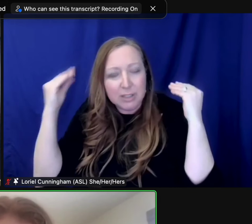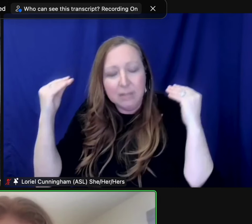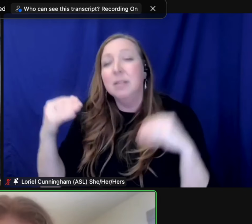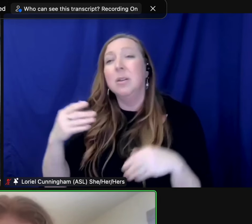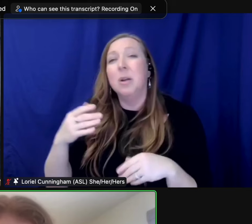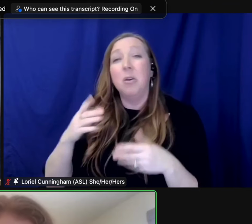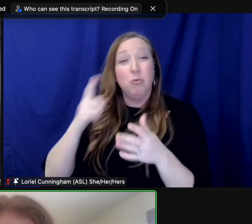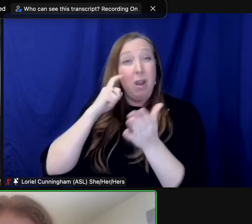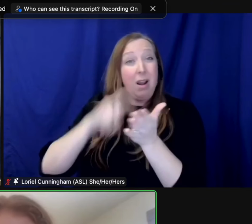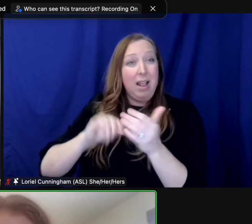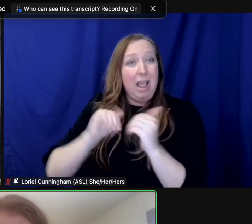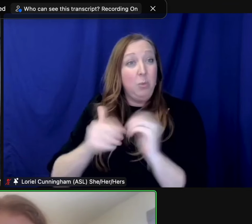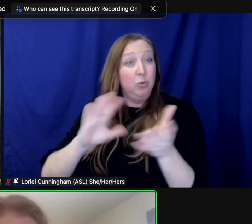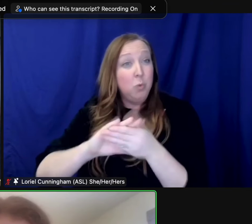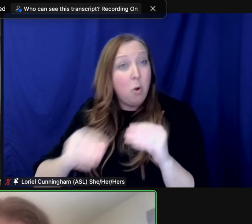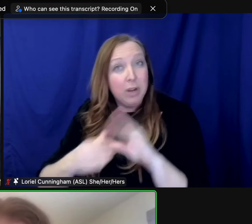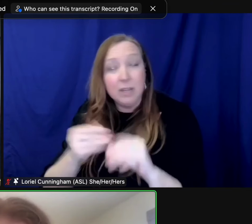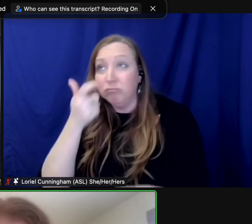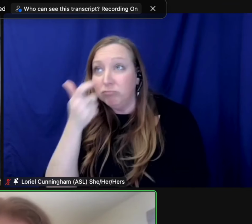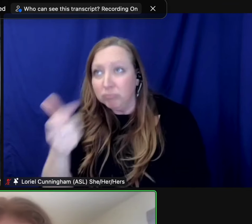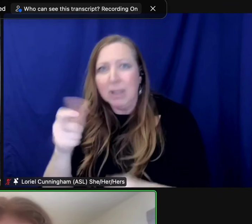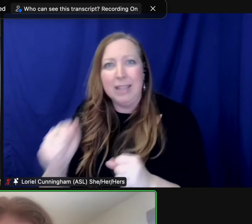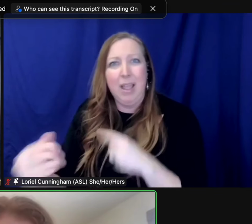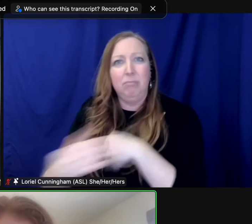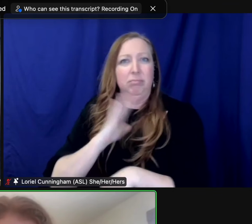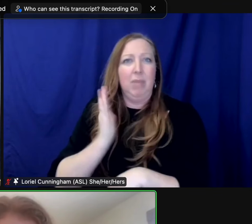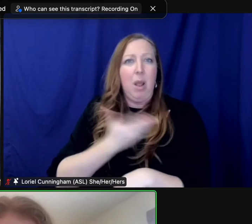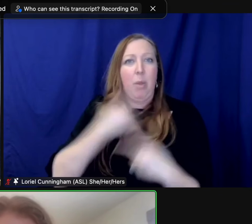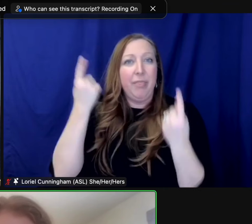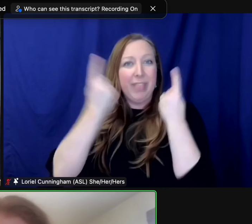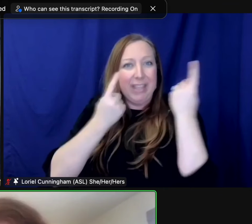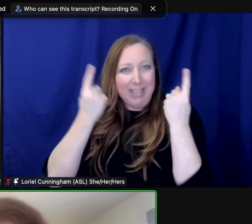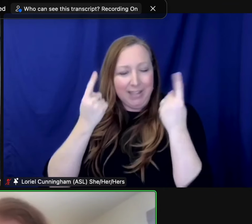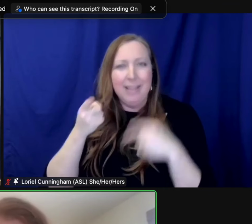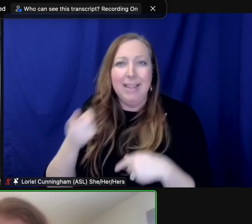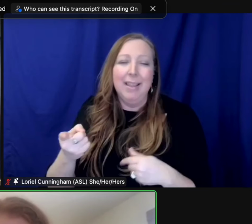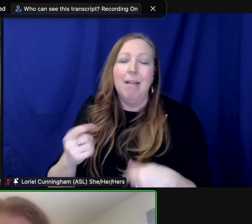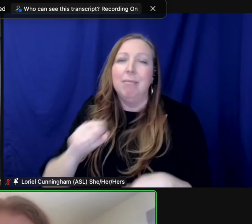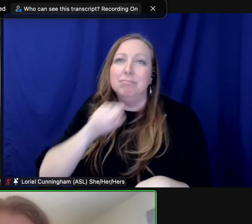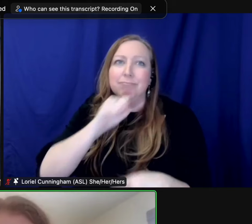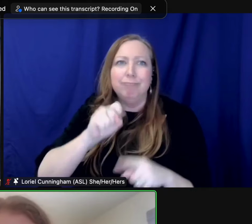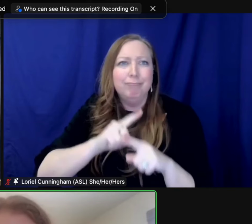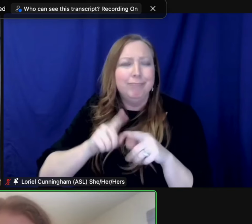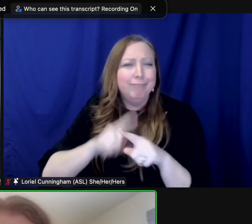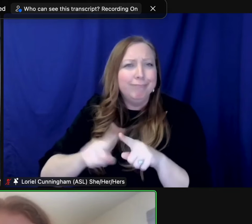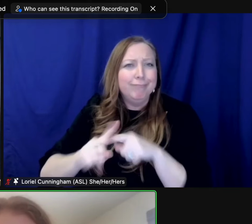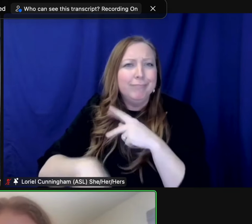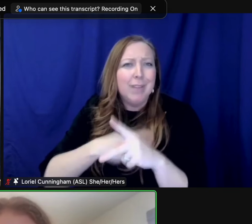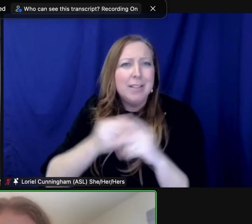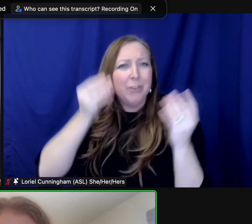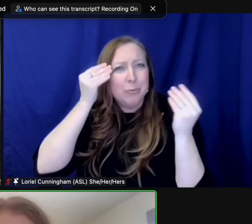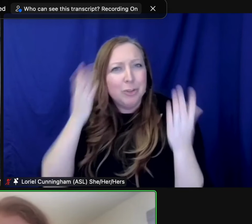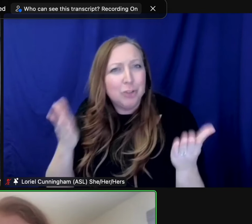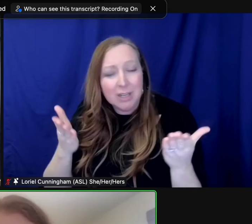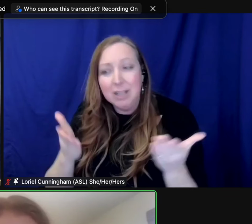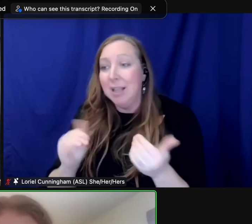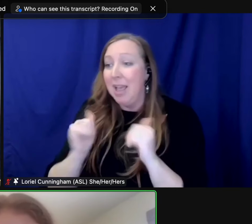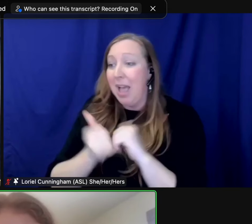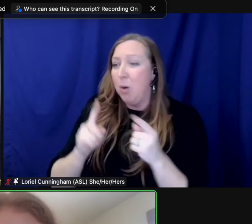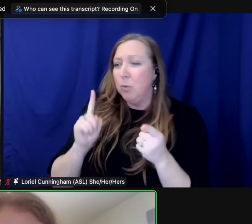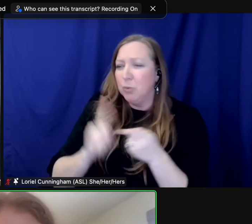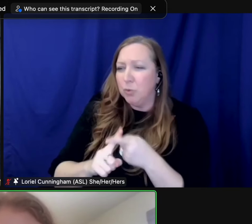the way that we think. He's broadly interested in why the brain has an affinity for certain types of information, and ultimately how it is scaffolded to generate a sense of